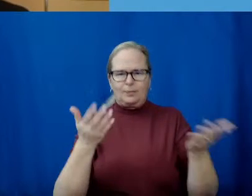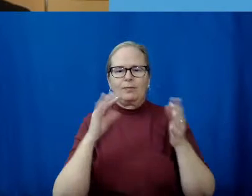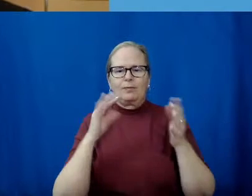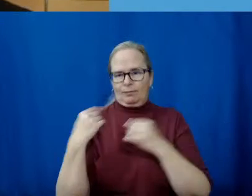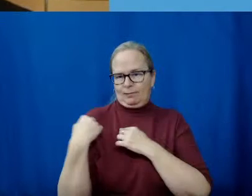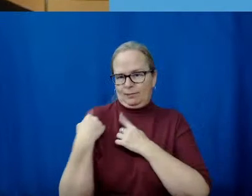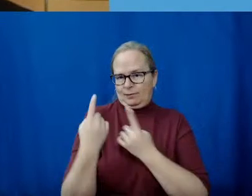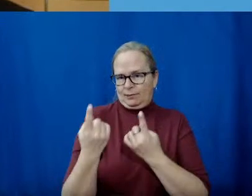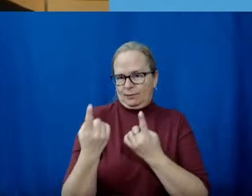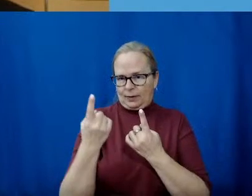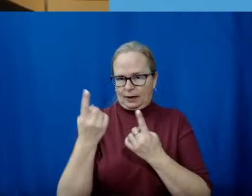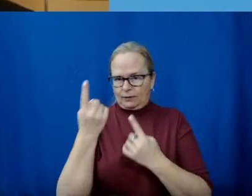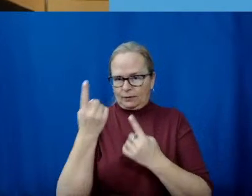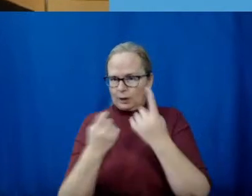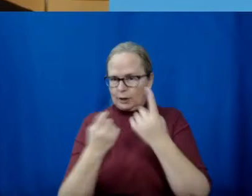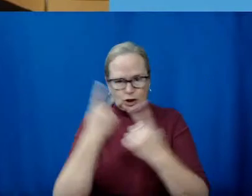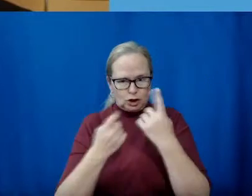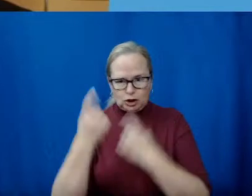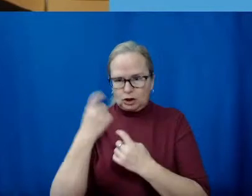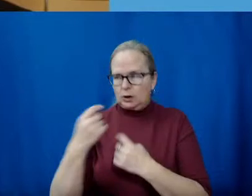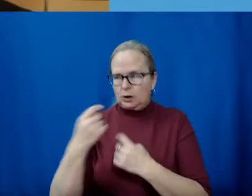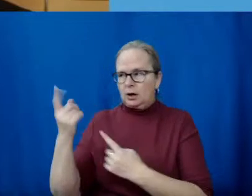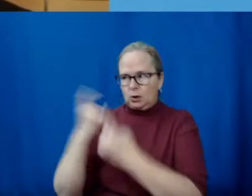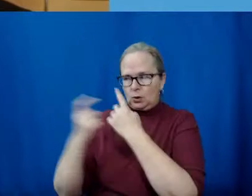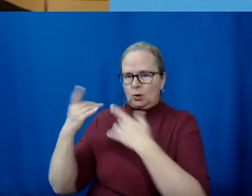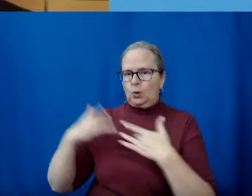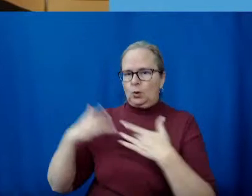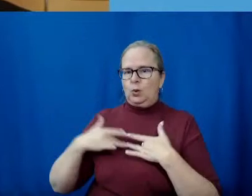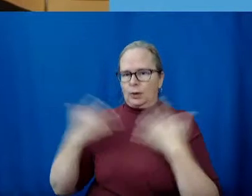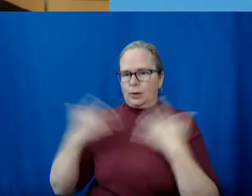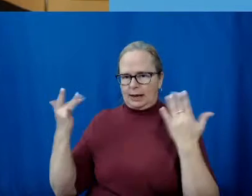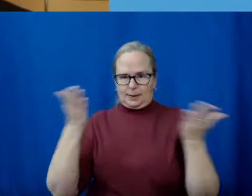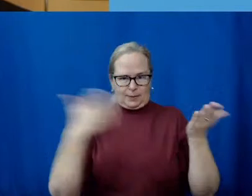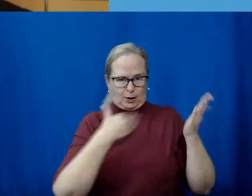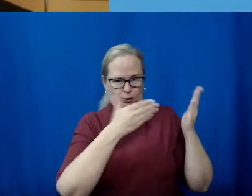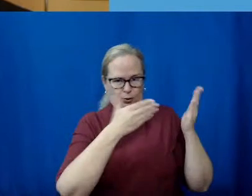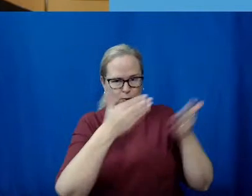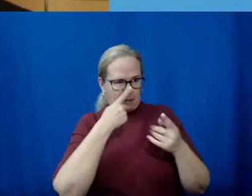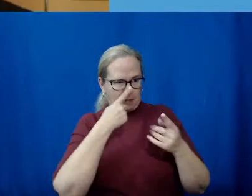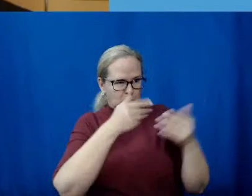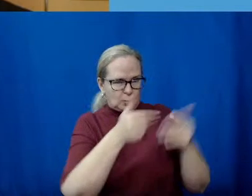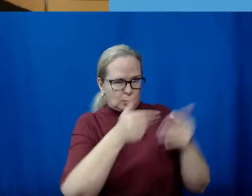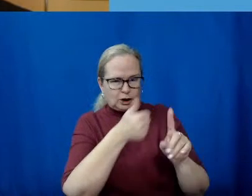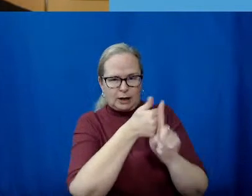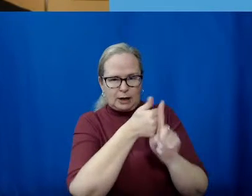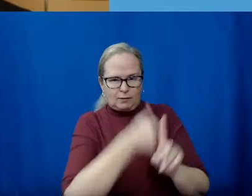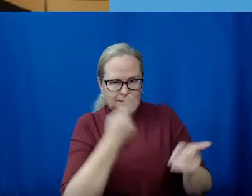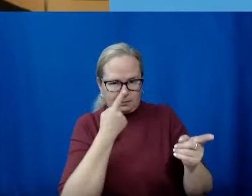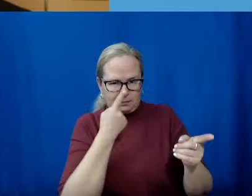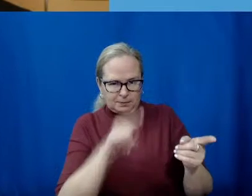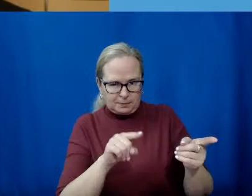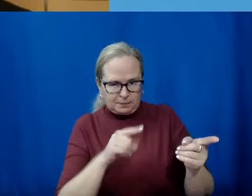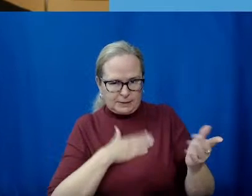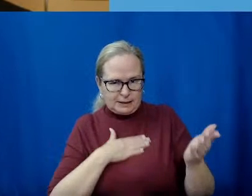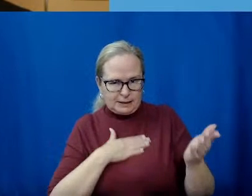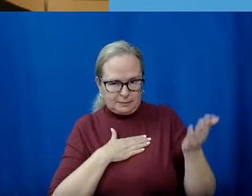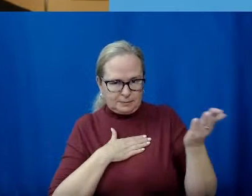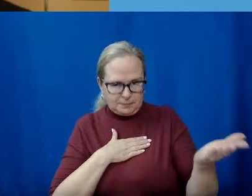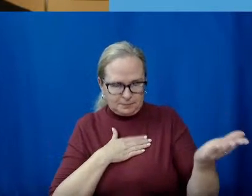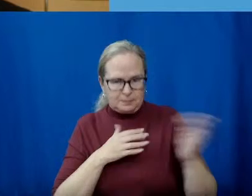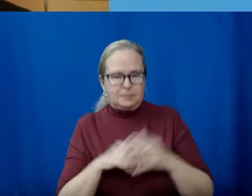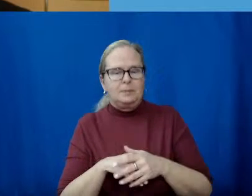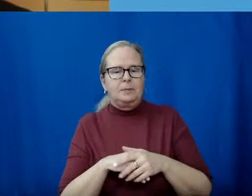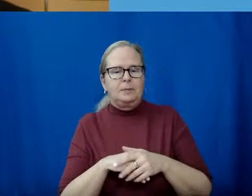I'm going to let you guys do a round of introductions. I'll begin with you, Dr. Hardcastle, and then we can just go sort of clockwise around the